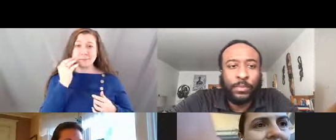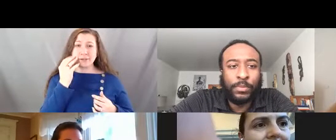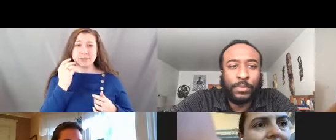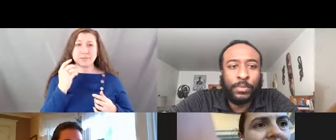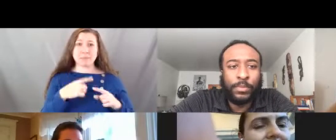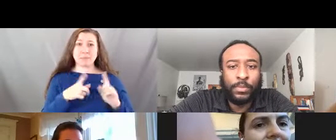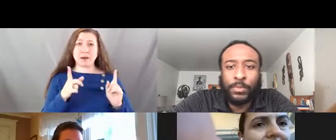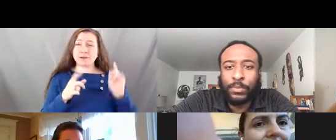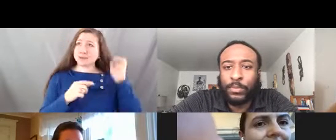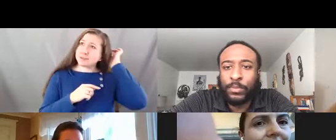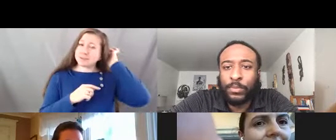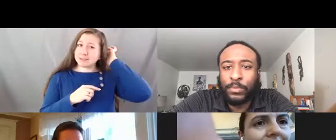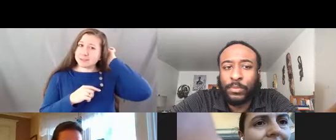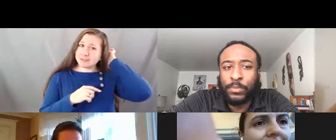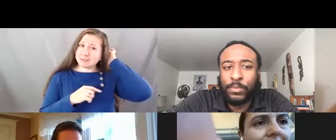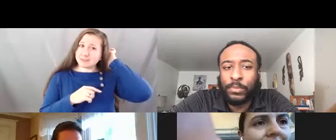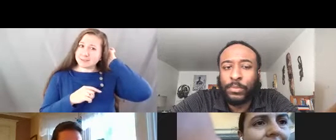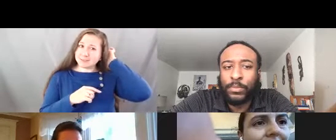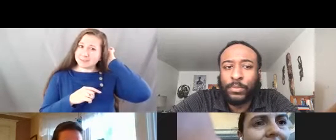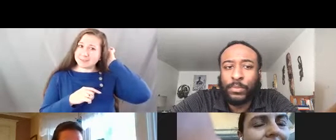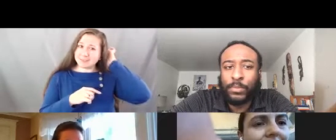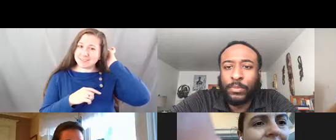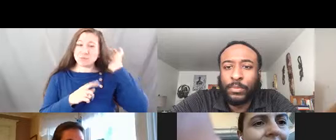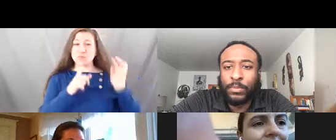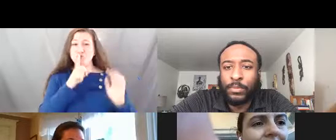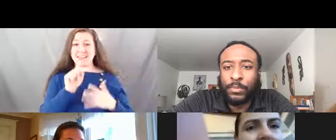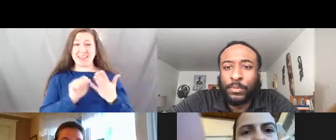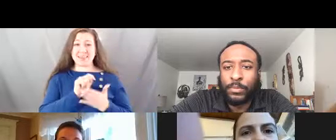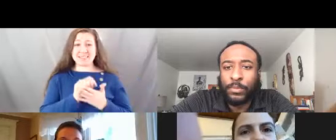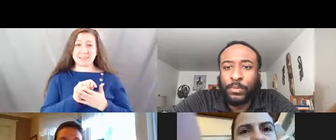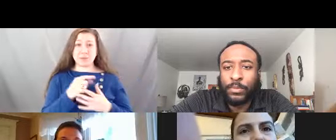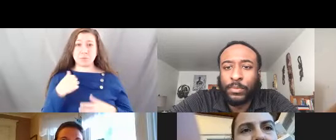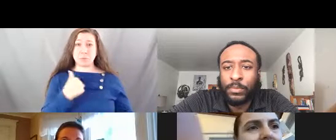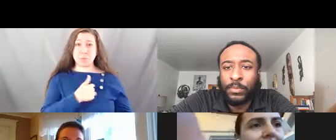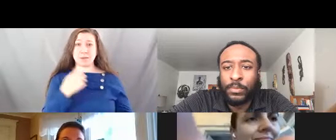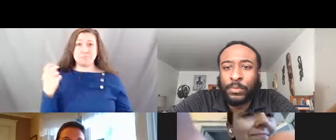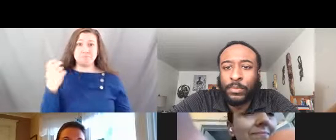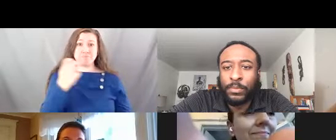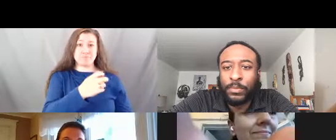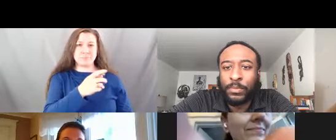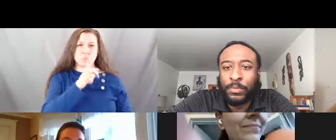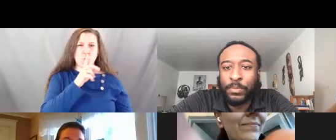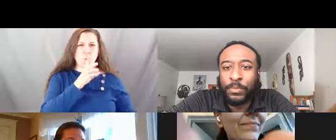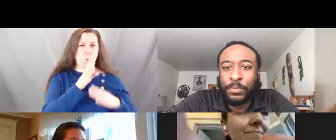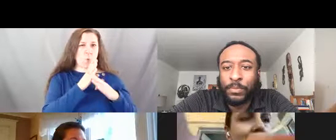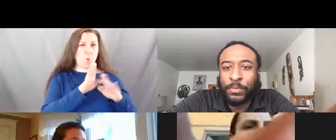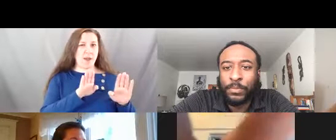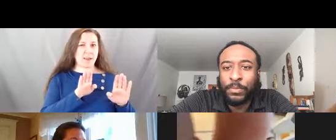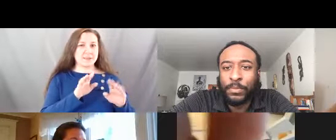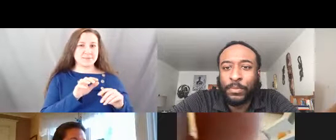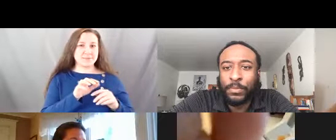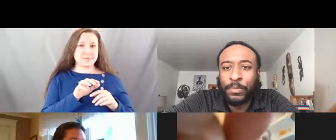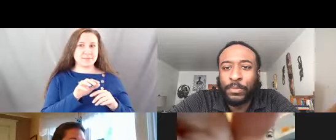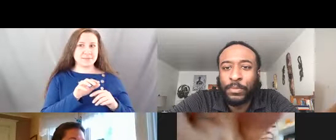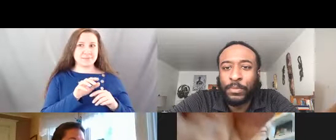was, if anything, it at the time when we had gone, it was pretty quiet. So there was really not much